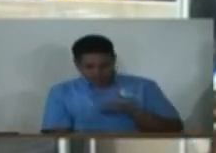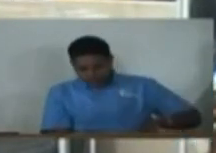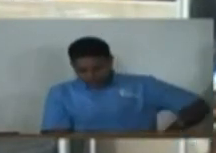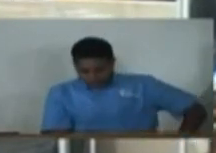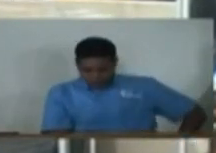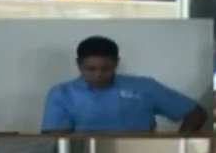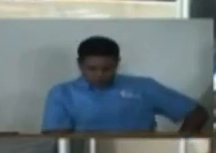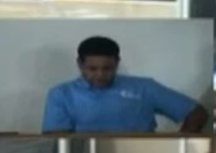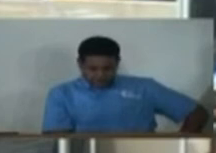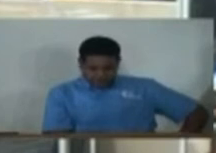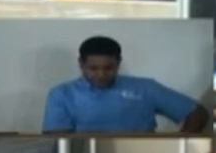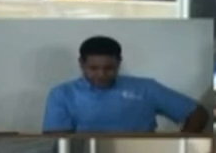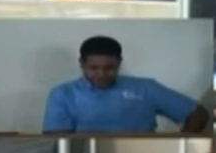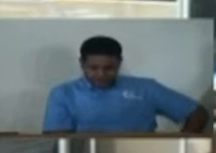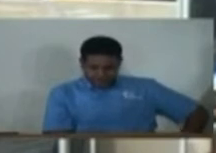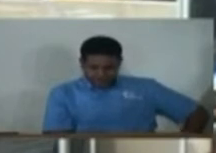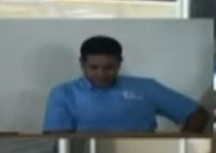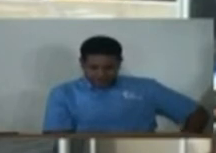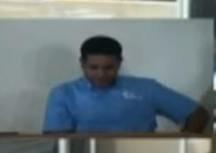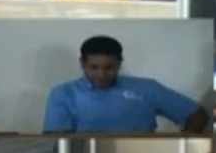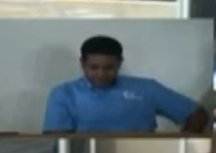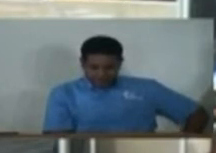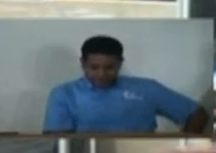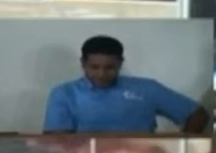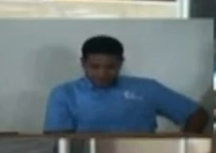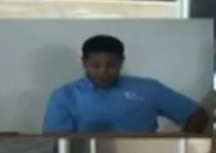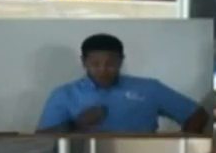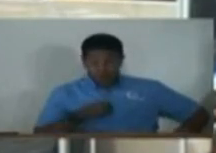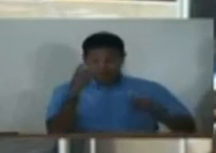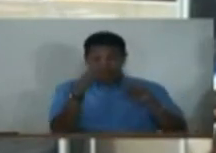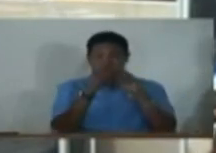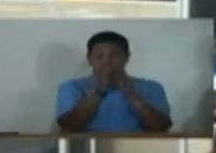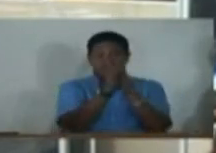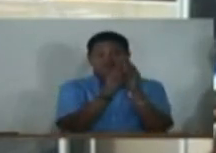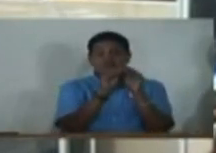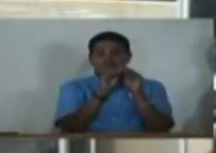We have been applying the law right across the board.